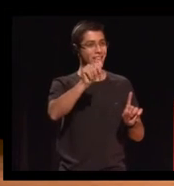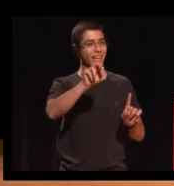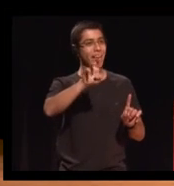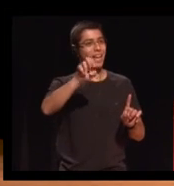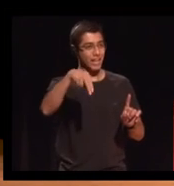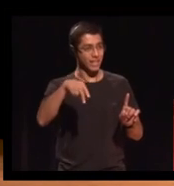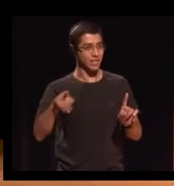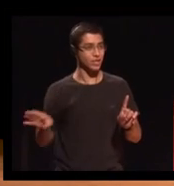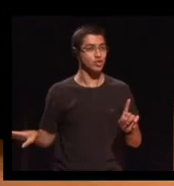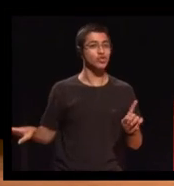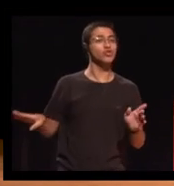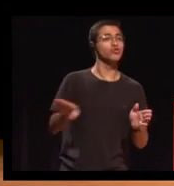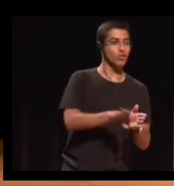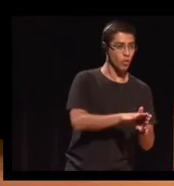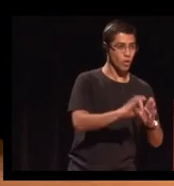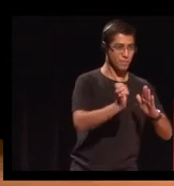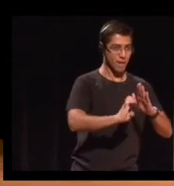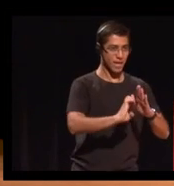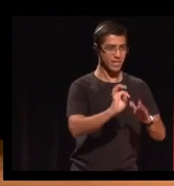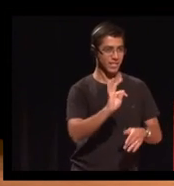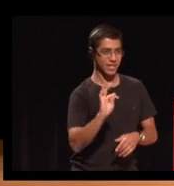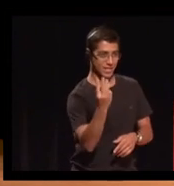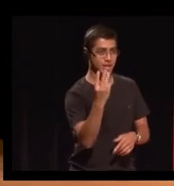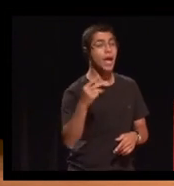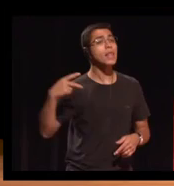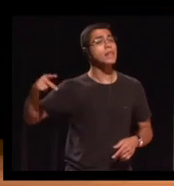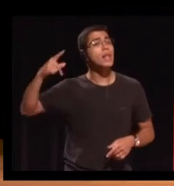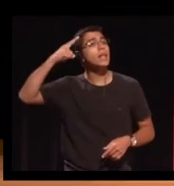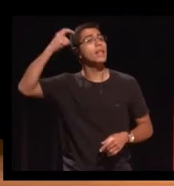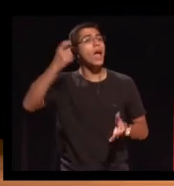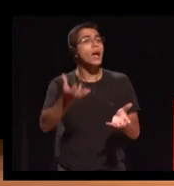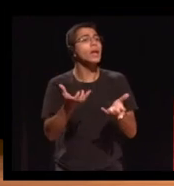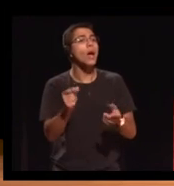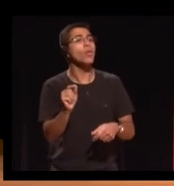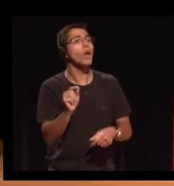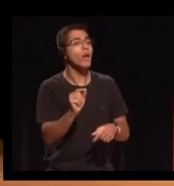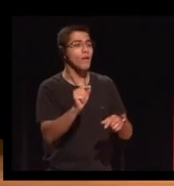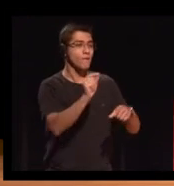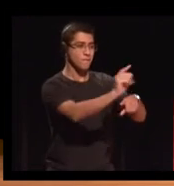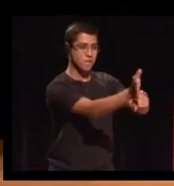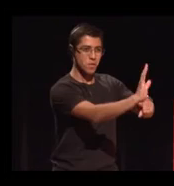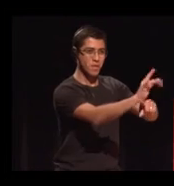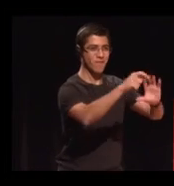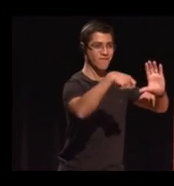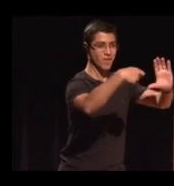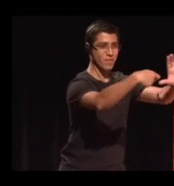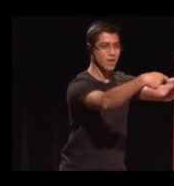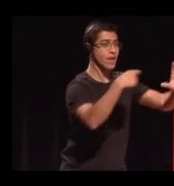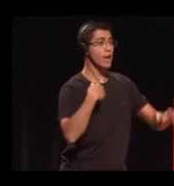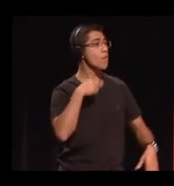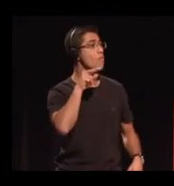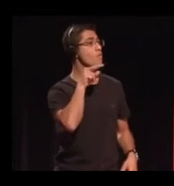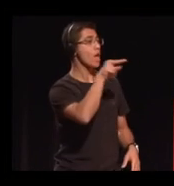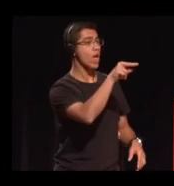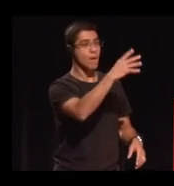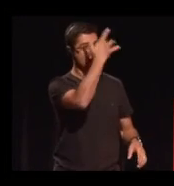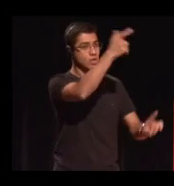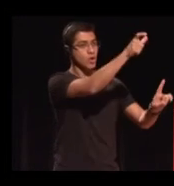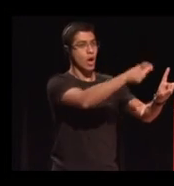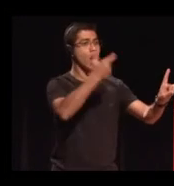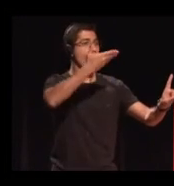She wanted to build a movie where the storyline would change based on the emotion of the viewer. The project is called